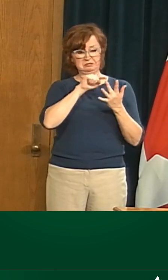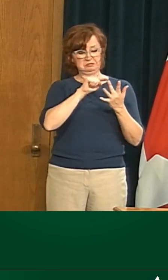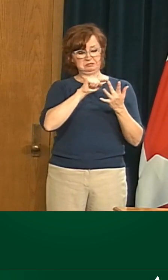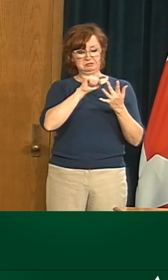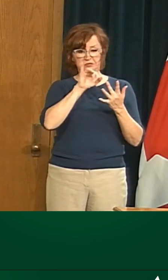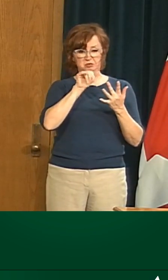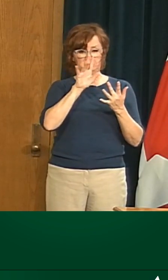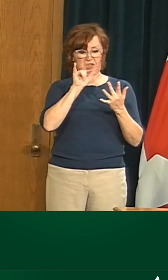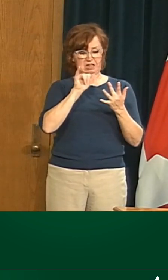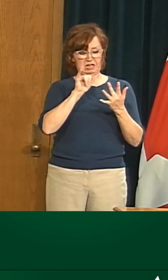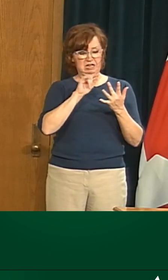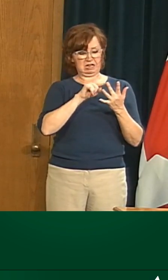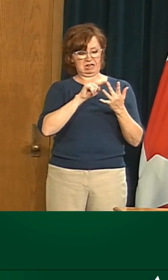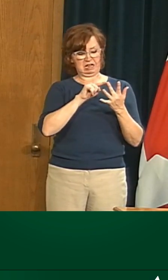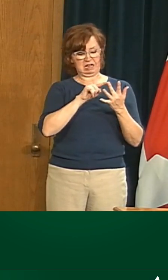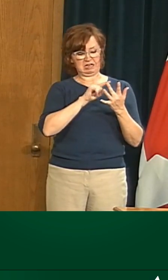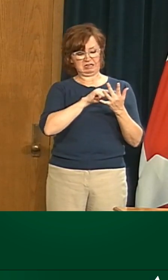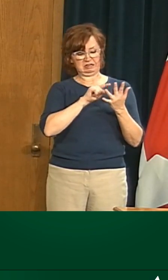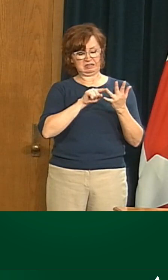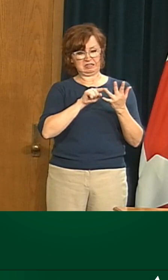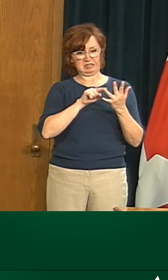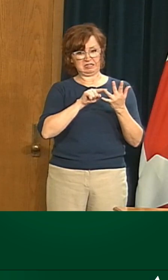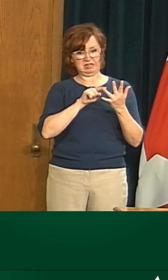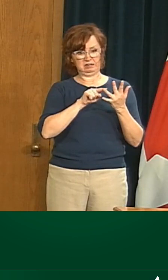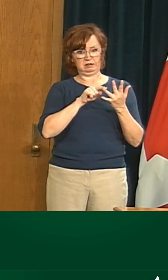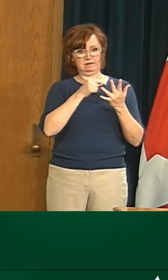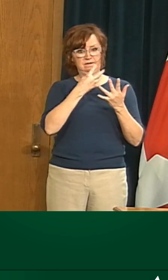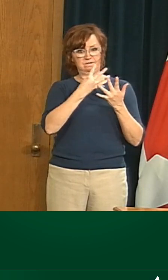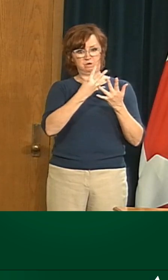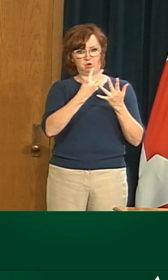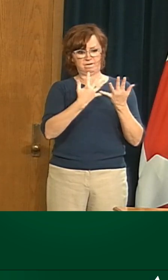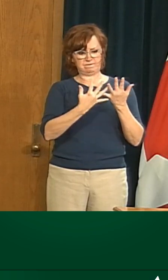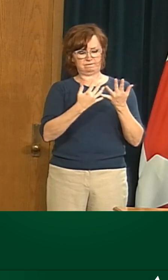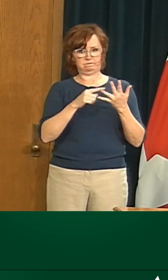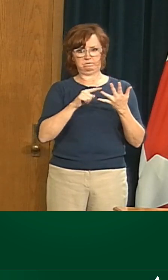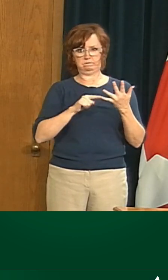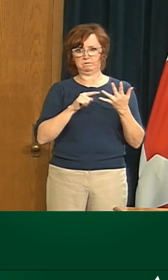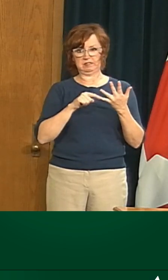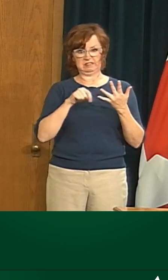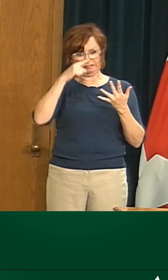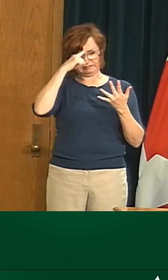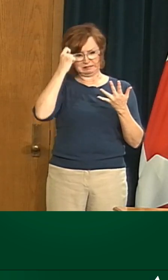5 doesn't seem like they're going to be something that are going to happen this summer.